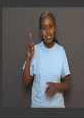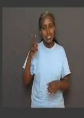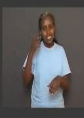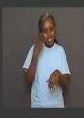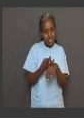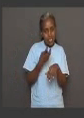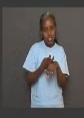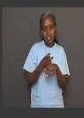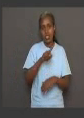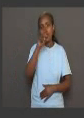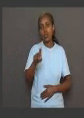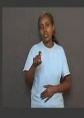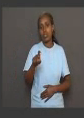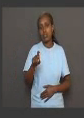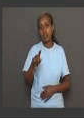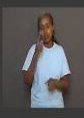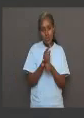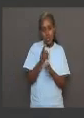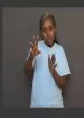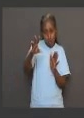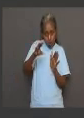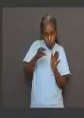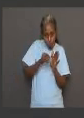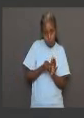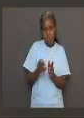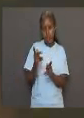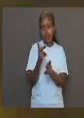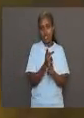equation, so be sure to copy it down carefully.